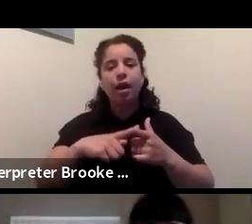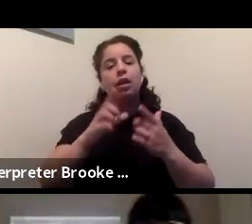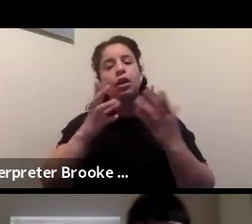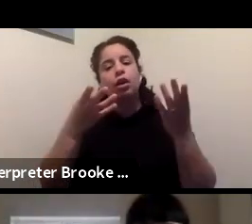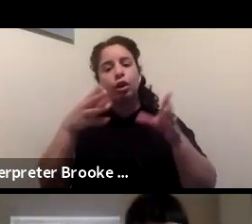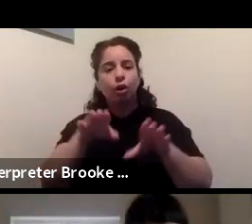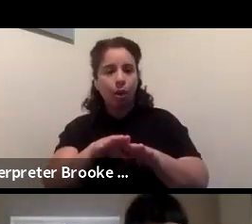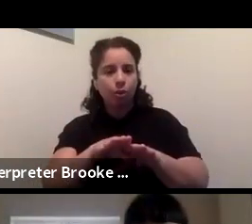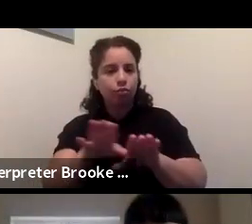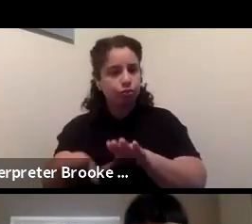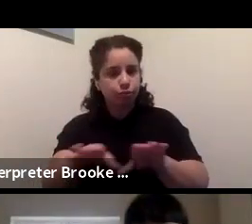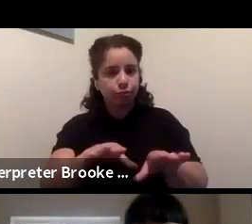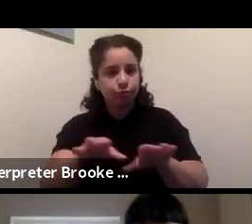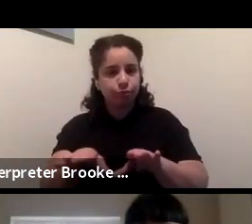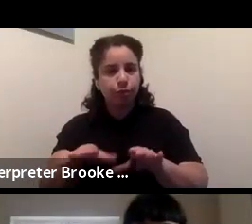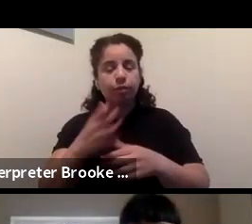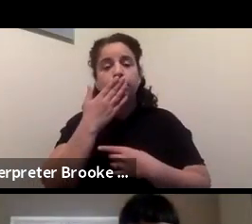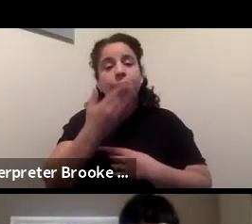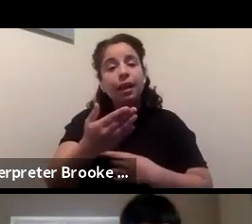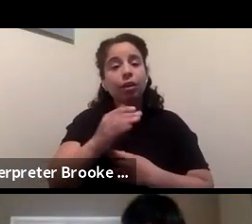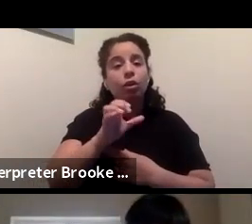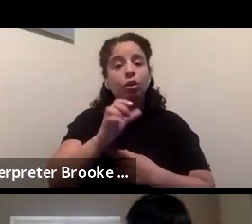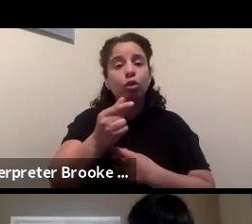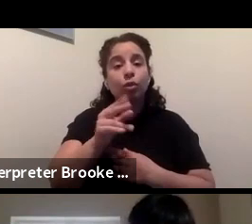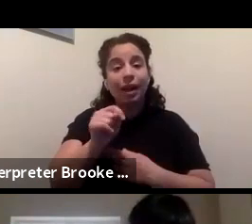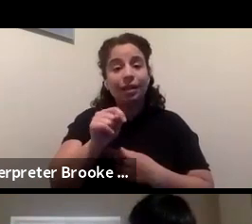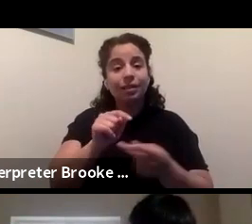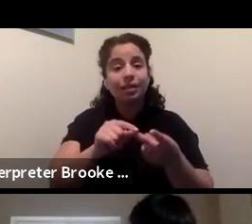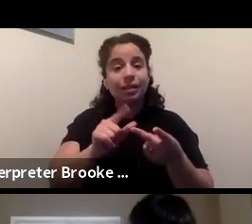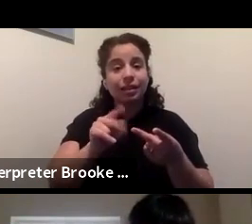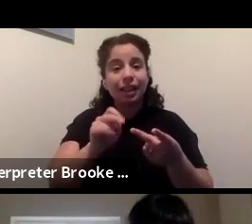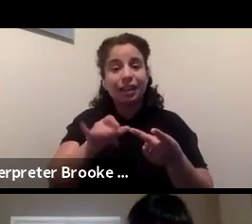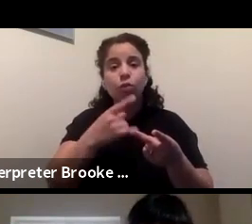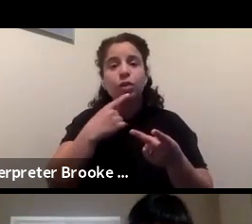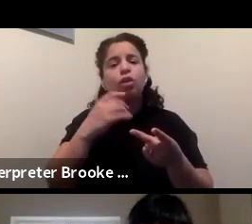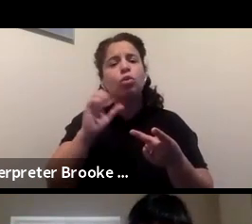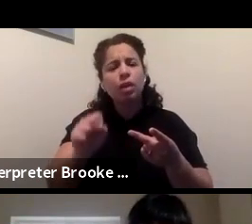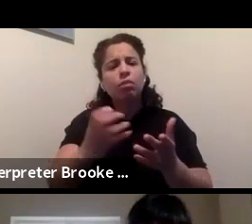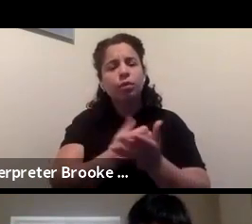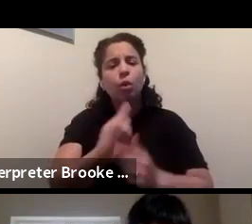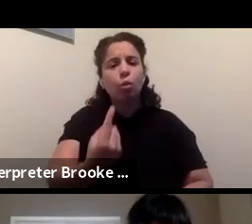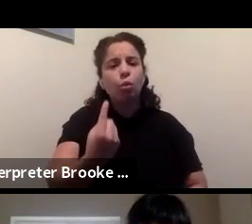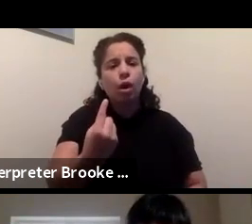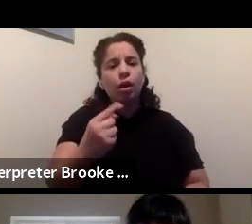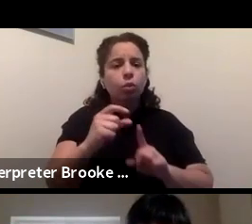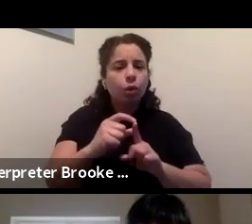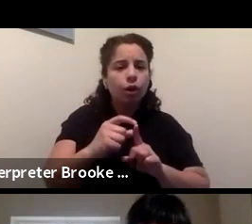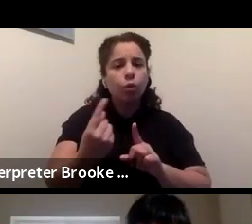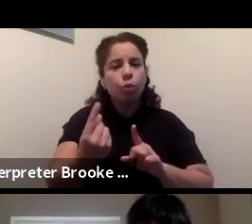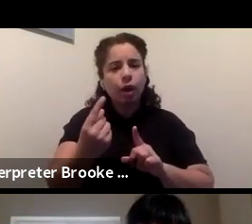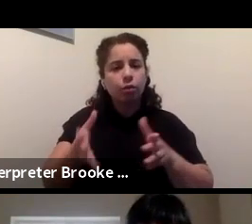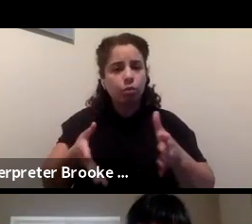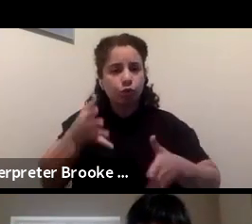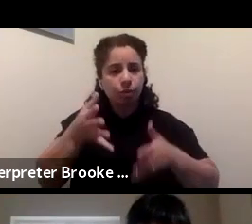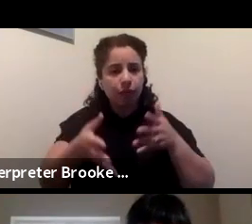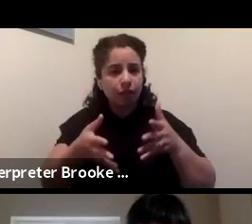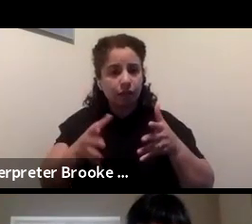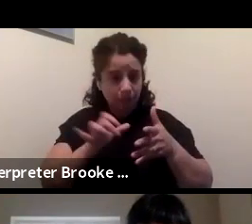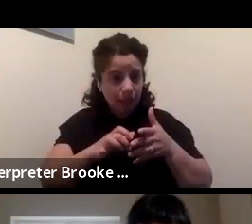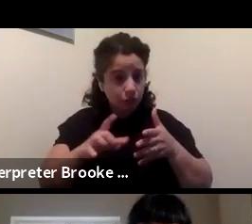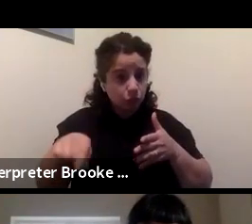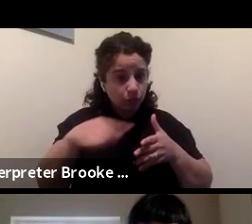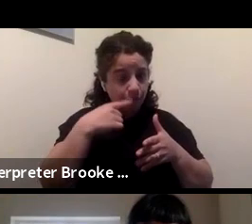the suggestion from Grant and Lindsay that we each just say a word and a movement. Was that the invitation? A word and a